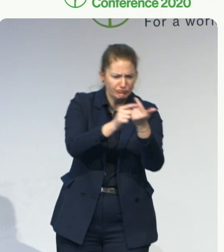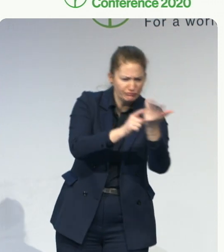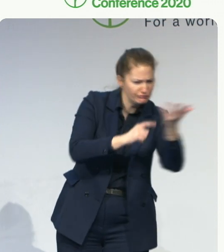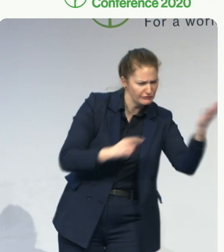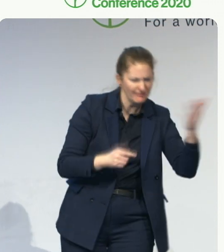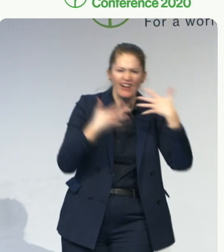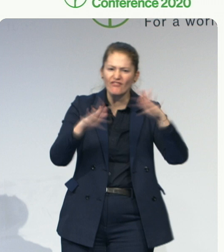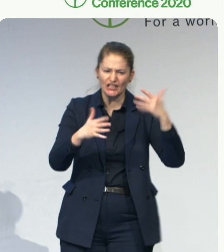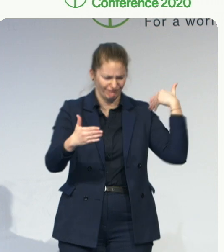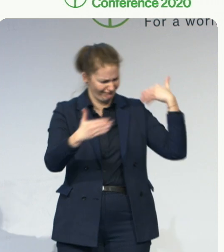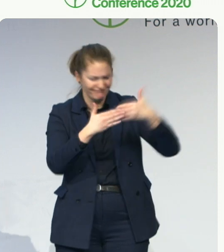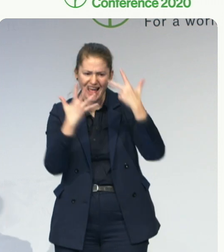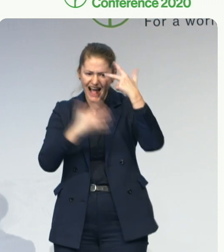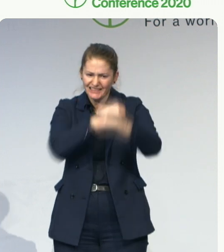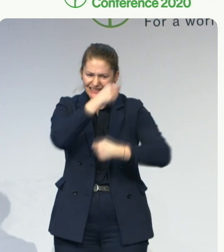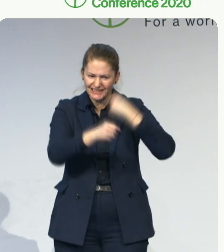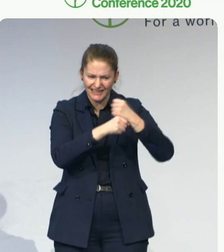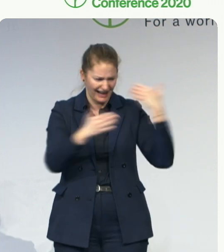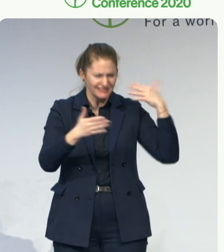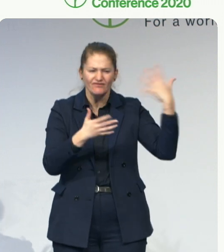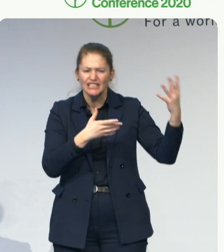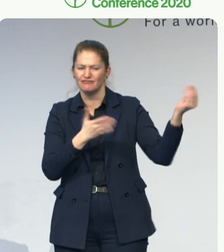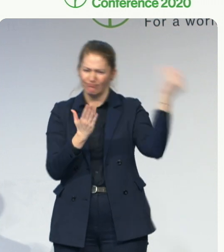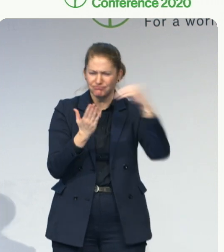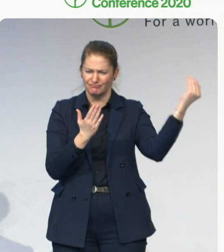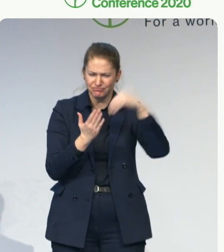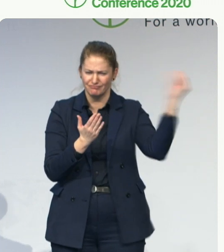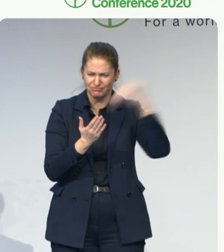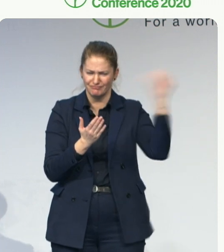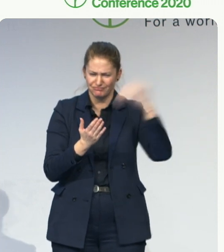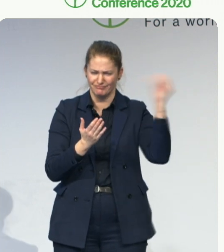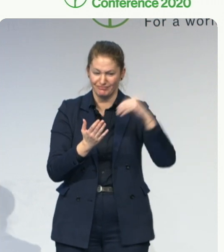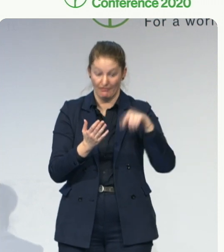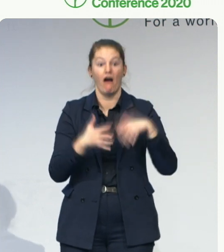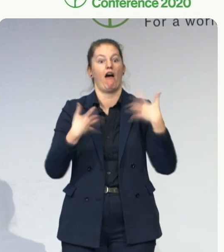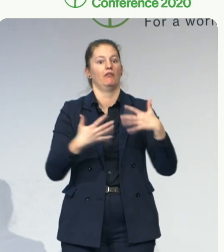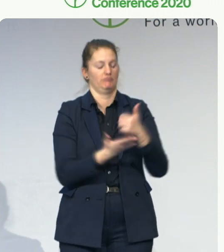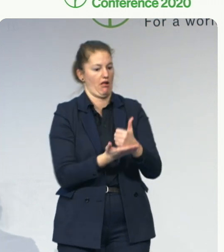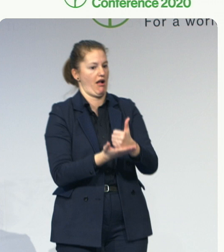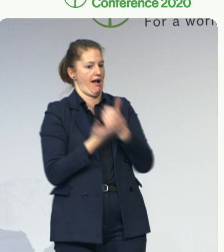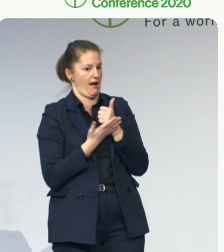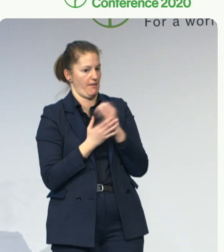will help us immensely, and in future, we hope also you.